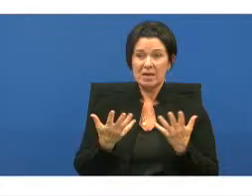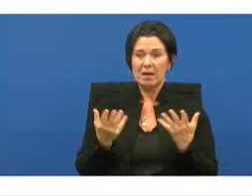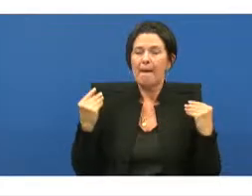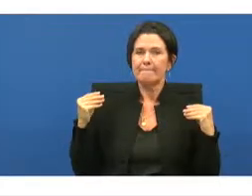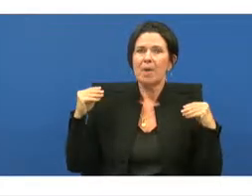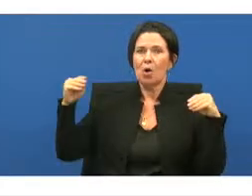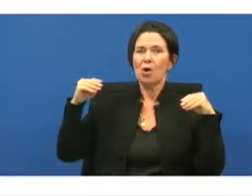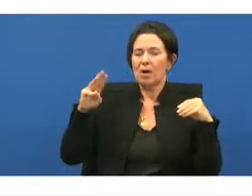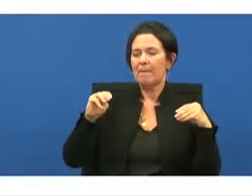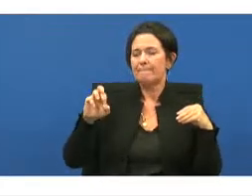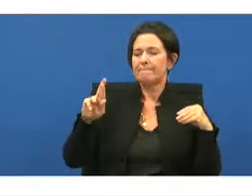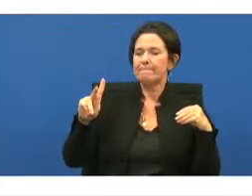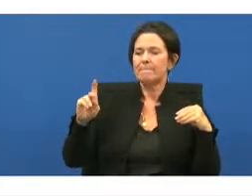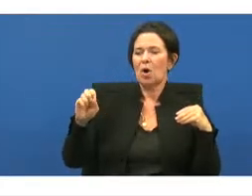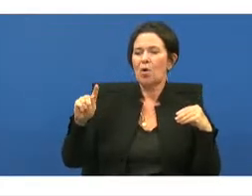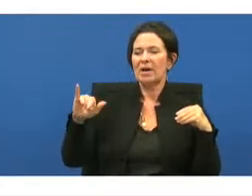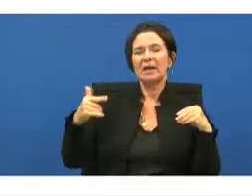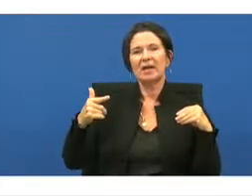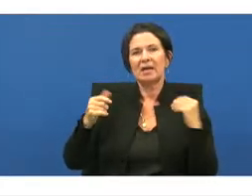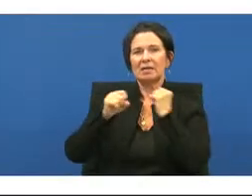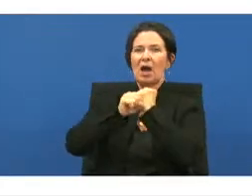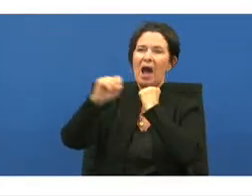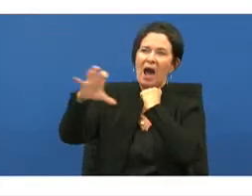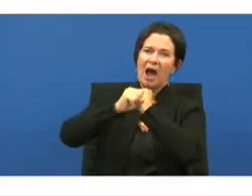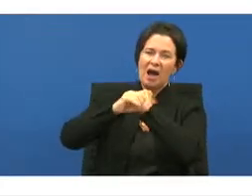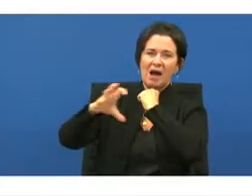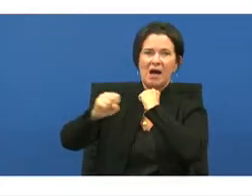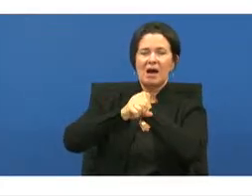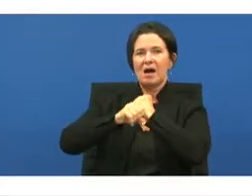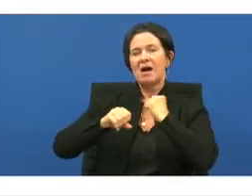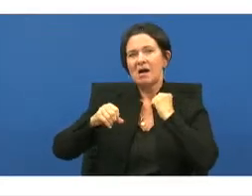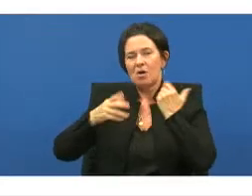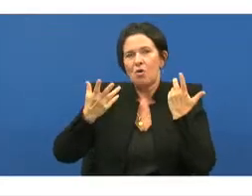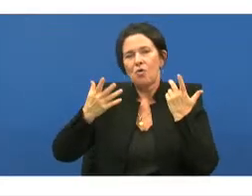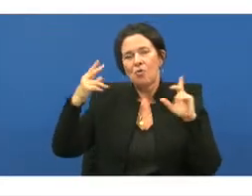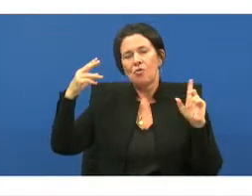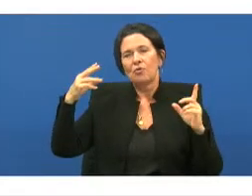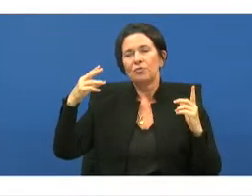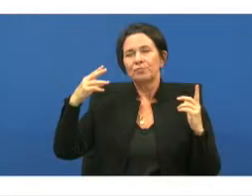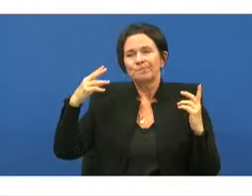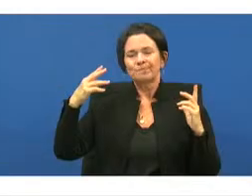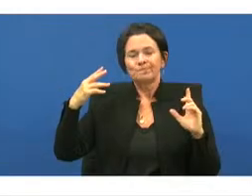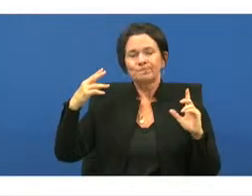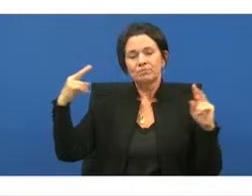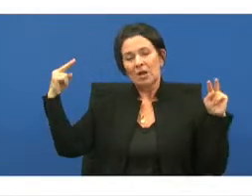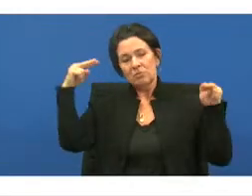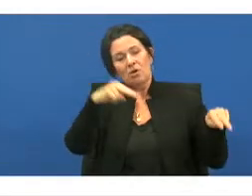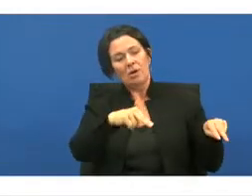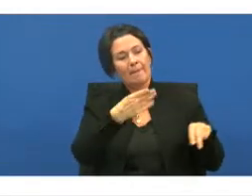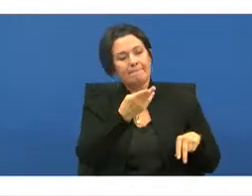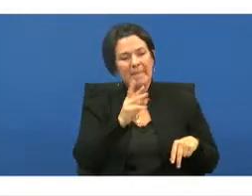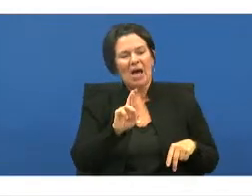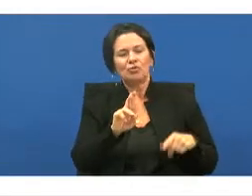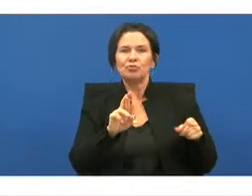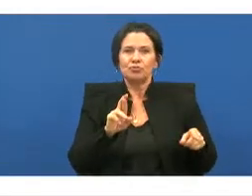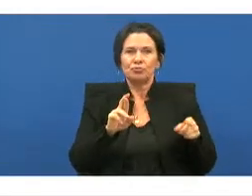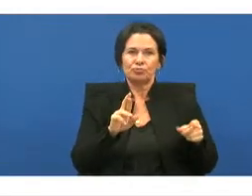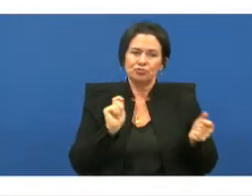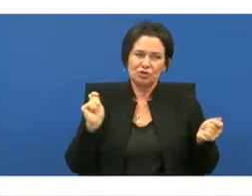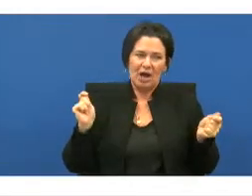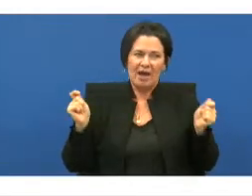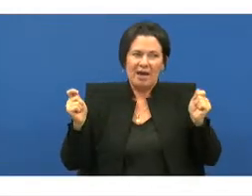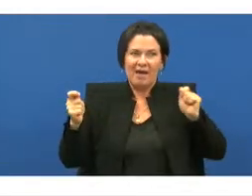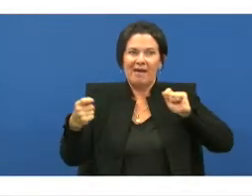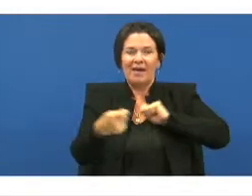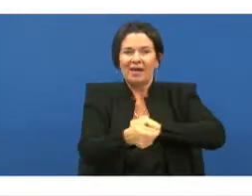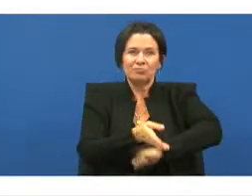part of this process is a request for qualifications. It's about creating broad interest. I think it's more about selling the